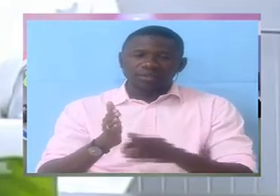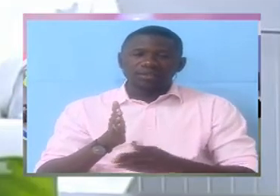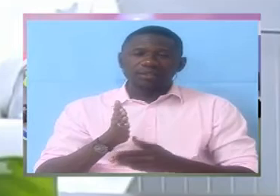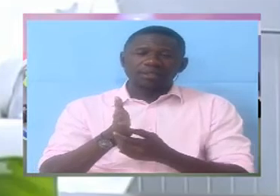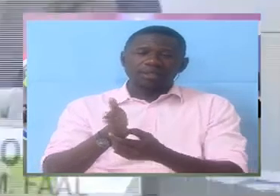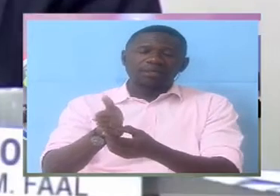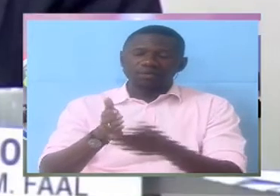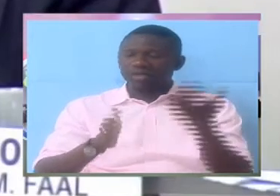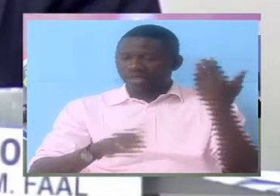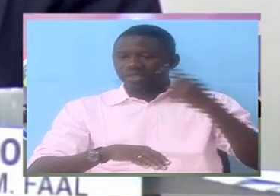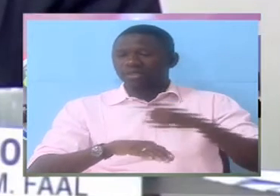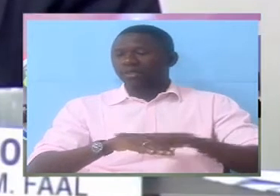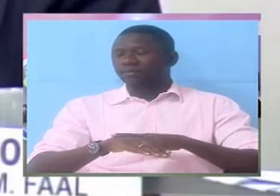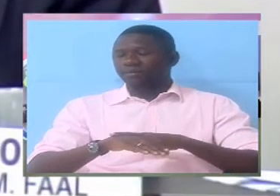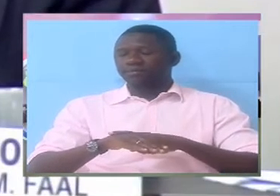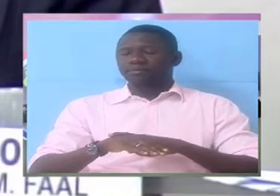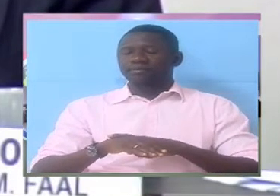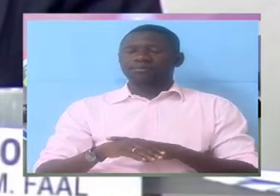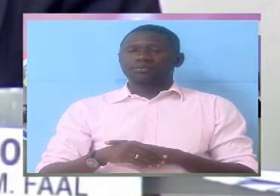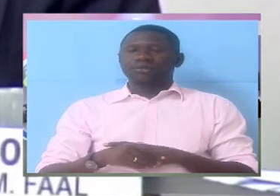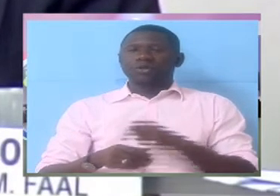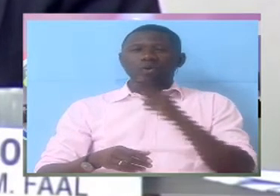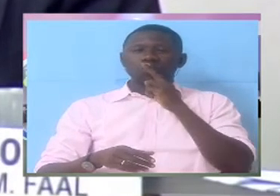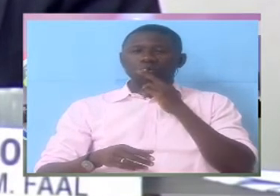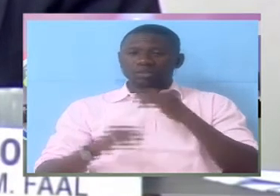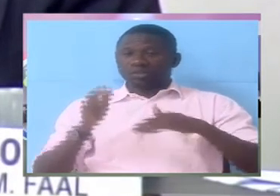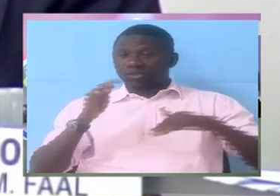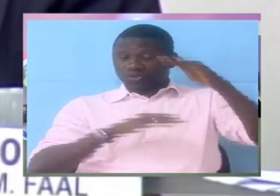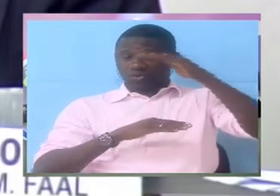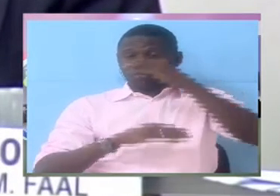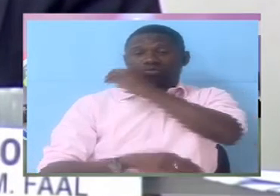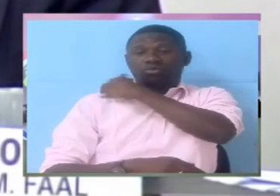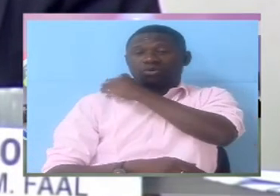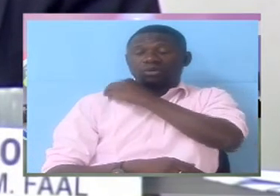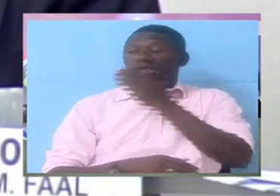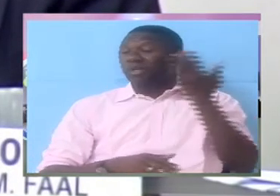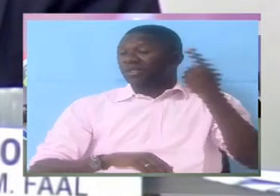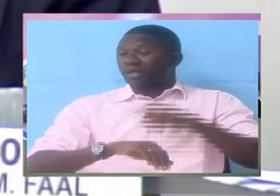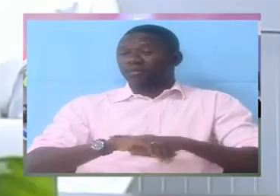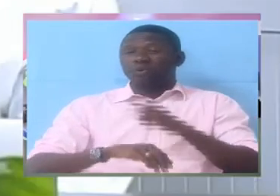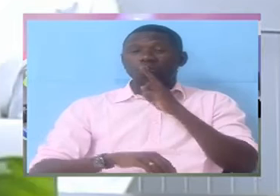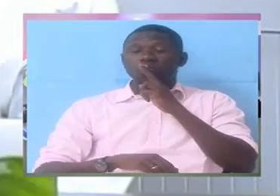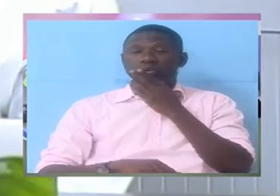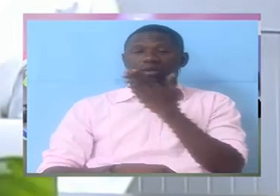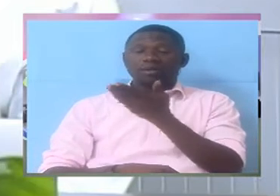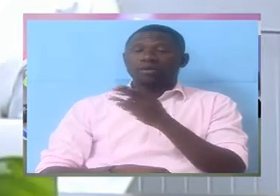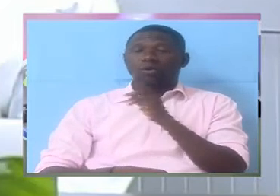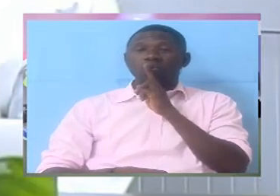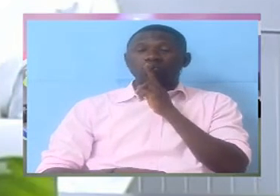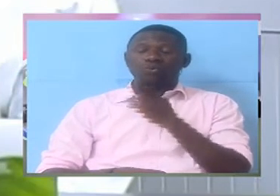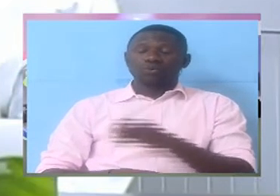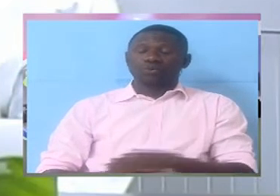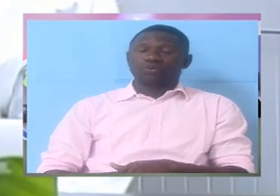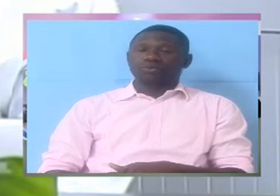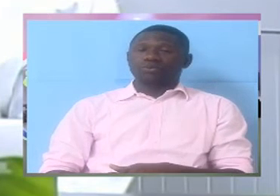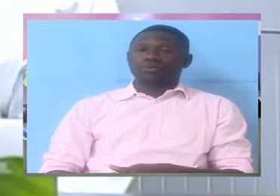And who are the senior officers present during this torture? The panel of investigators,